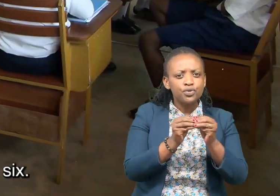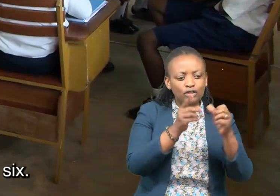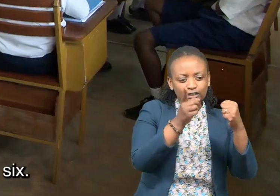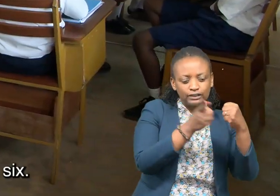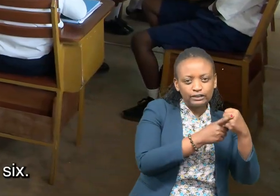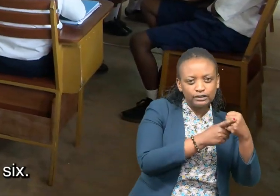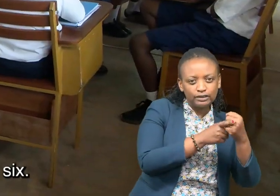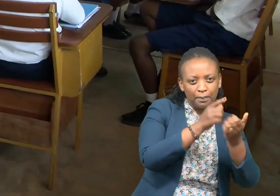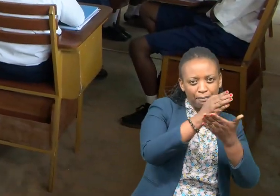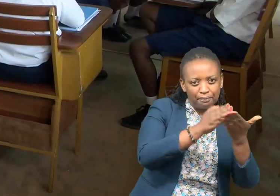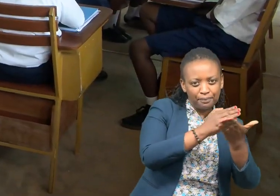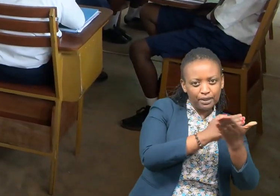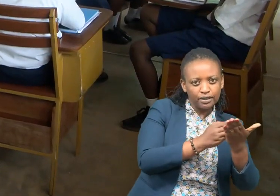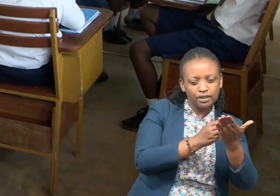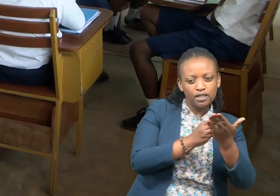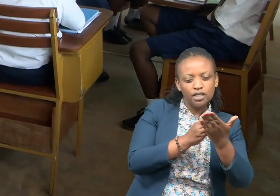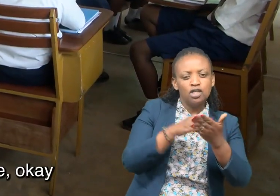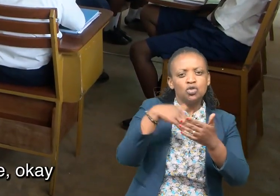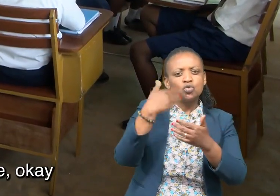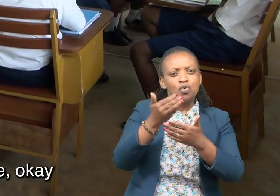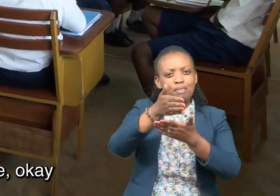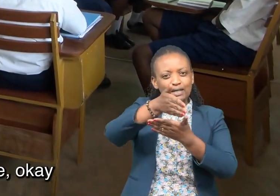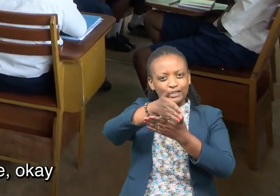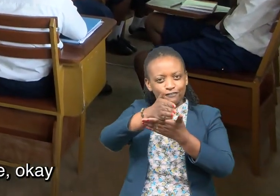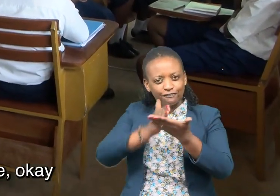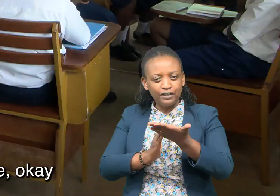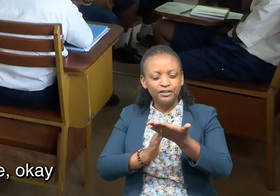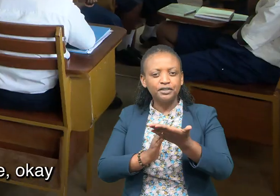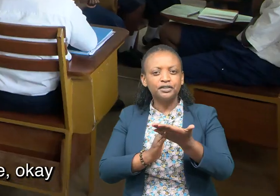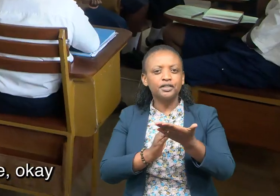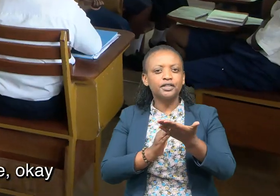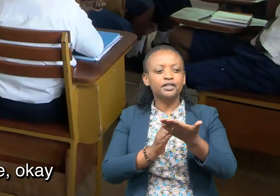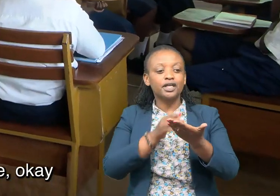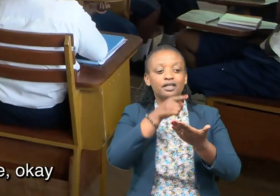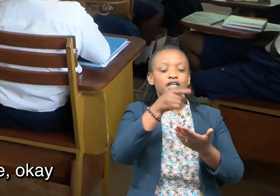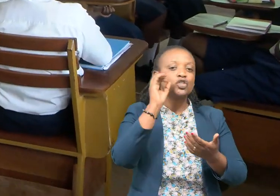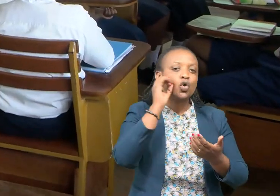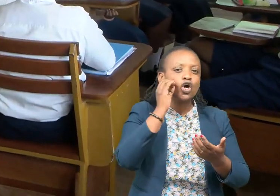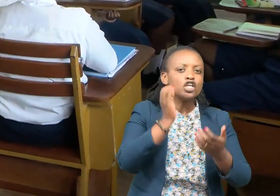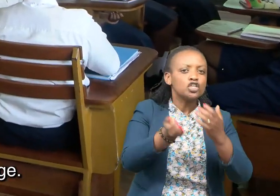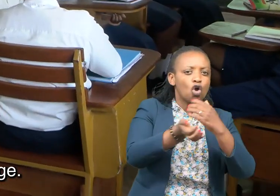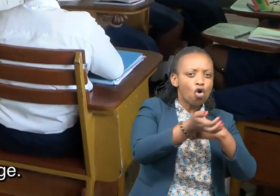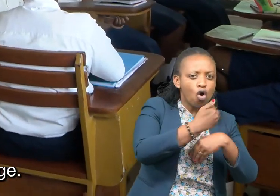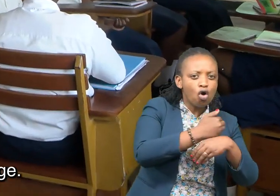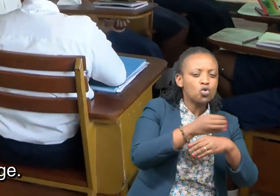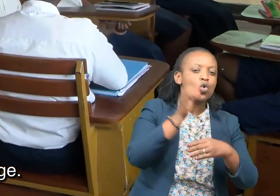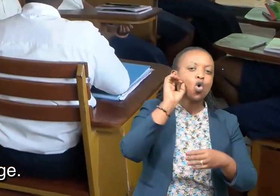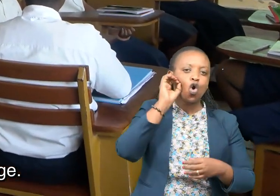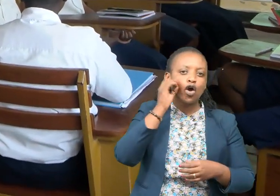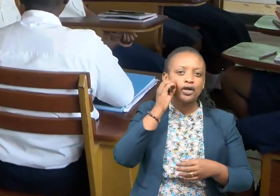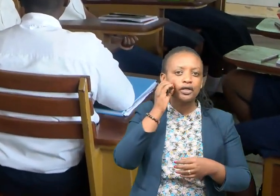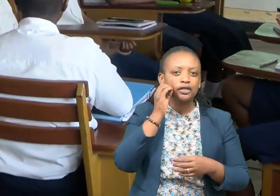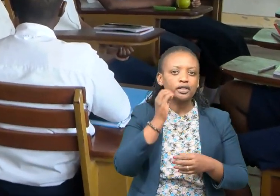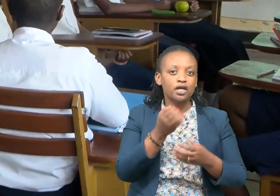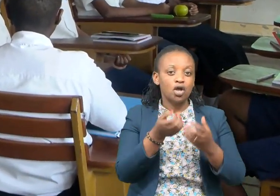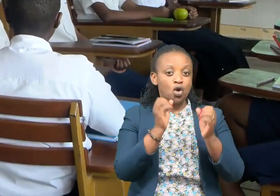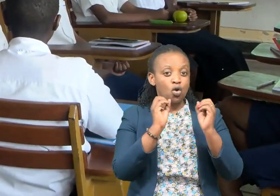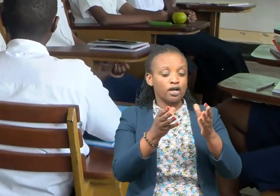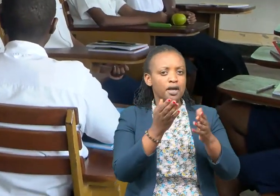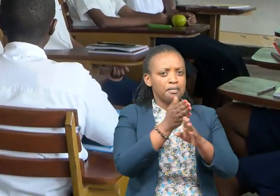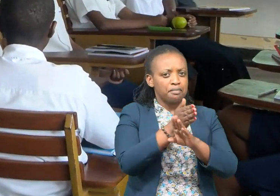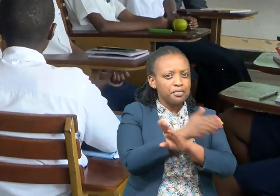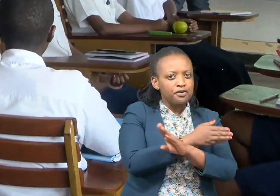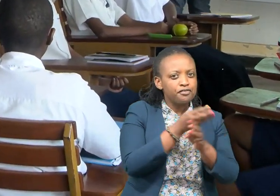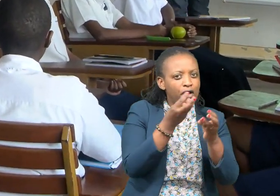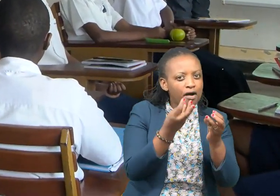total parts were 6. We divided that orange, okay, from a whole orange.